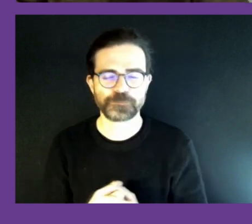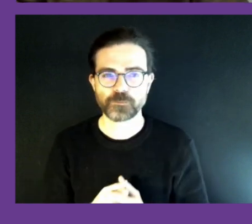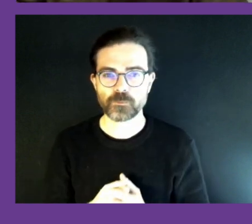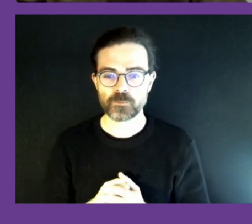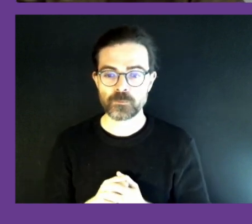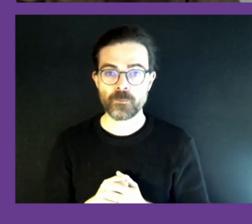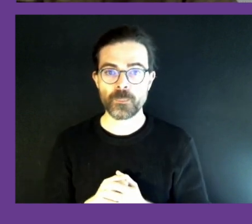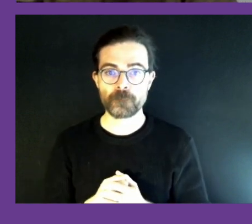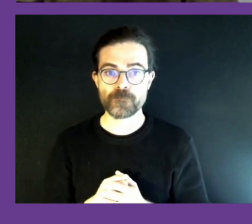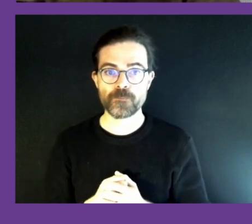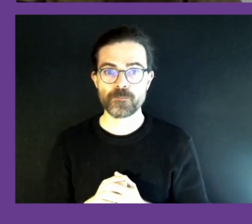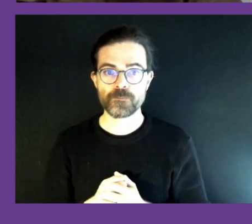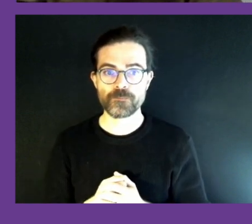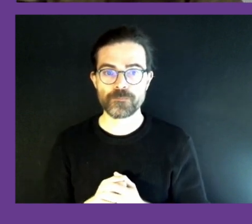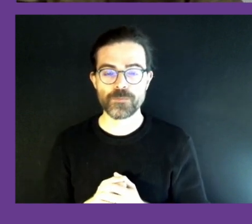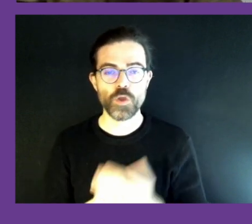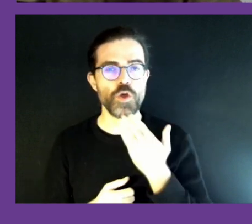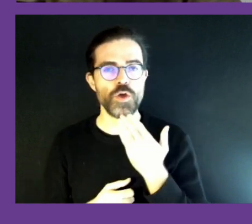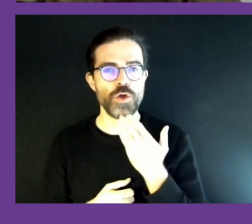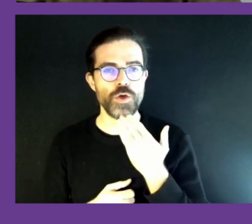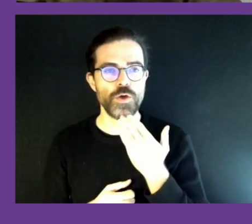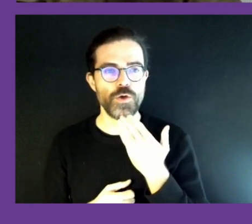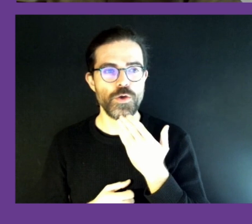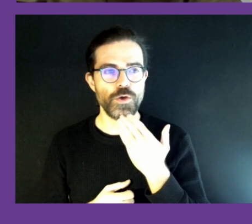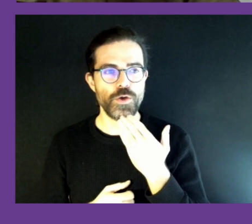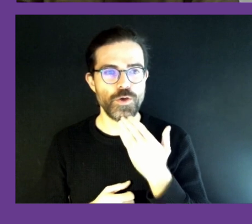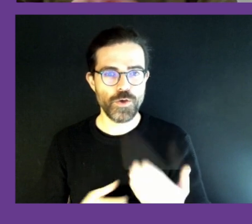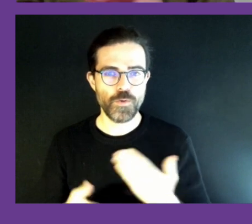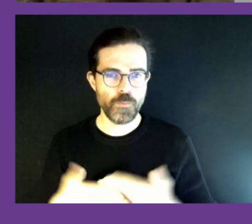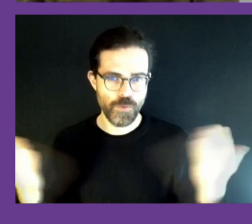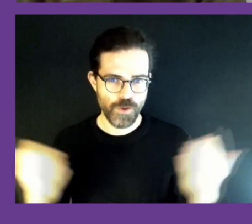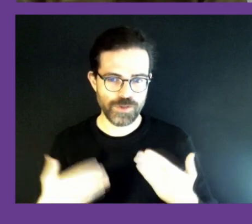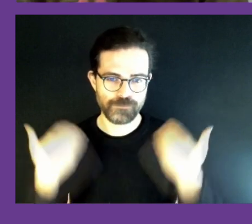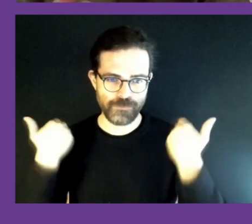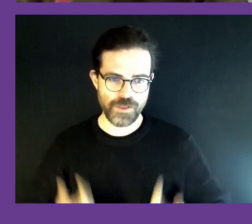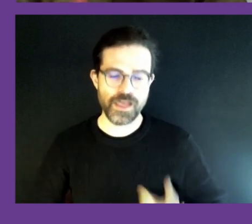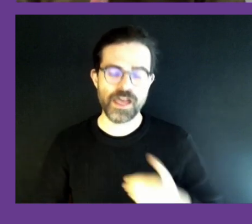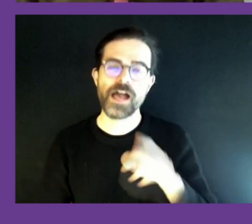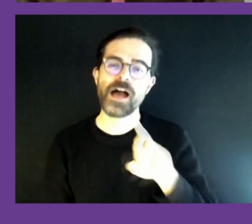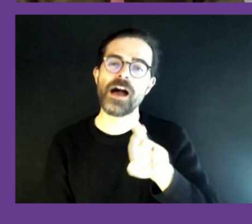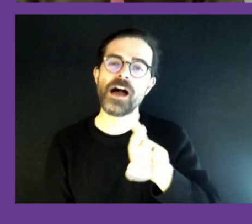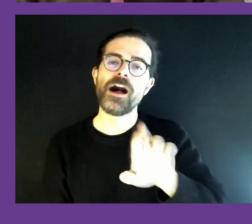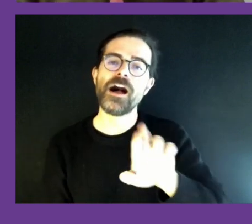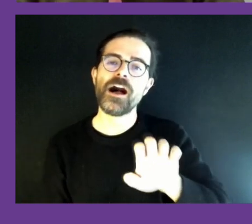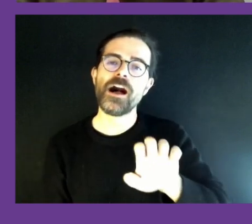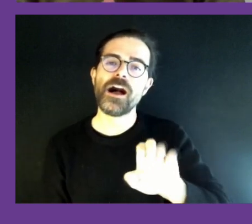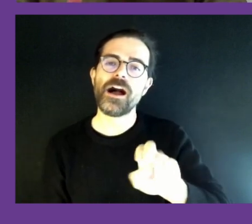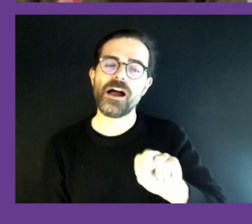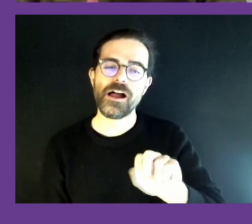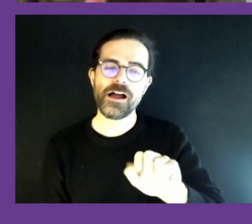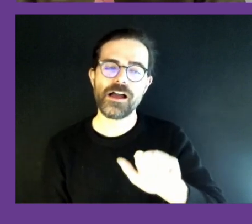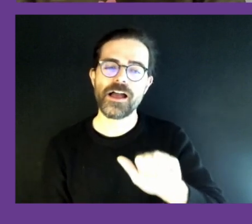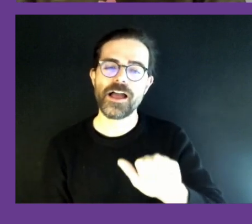dear participants. As Chiara mentioned, my name is Renaud Schoer. I'm the head of knowledge and innovation at